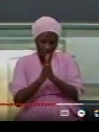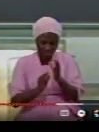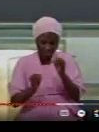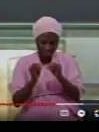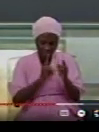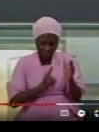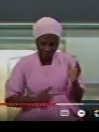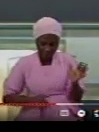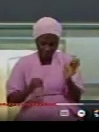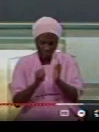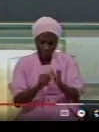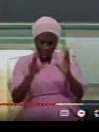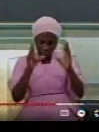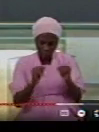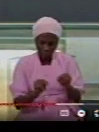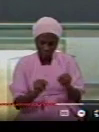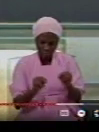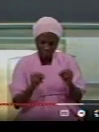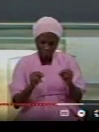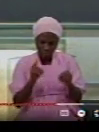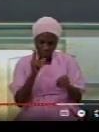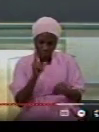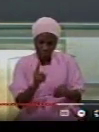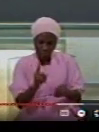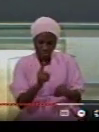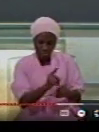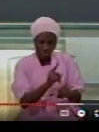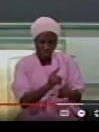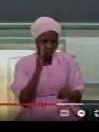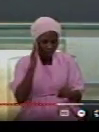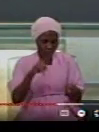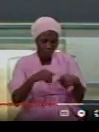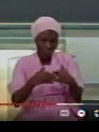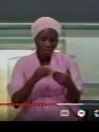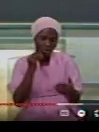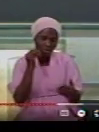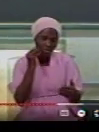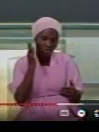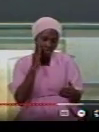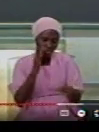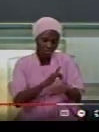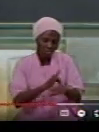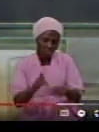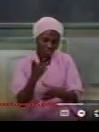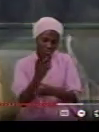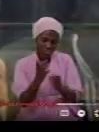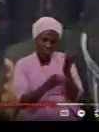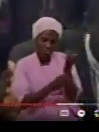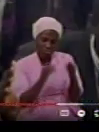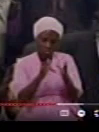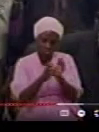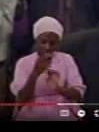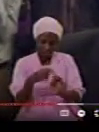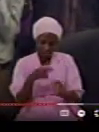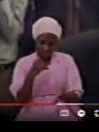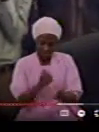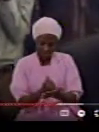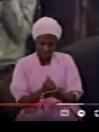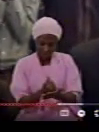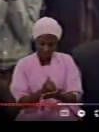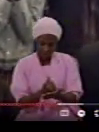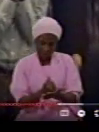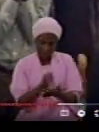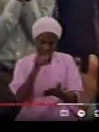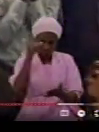Lord, nobody will go back home empty-handed in Jesus' name. Amen.